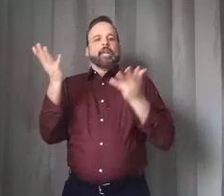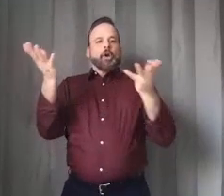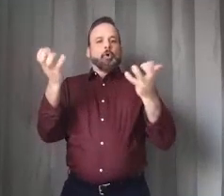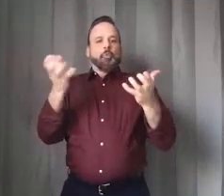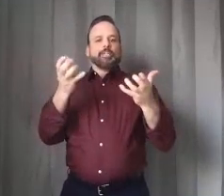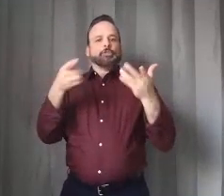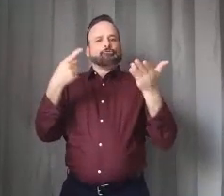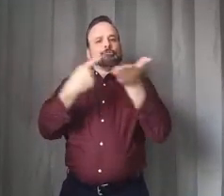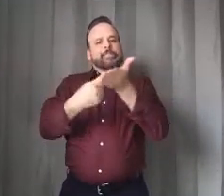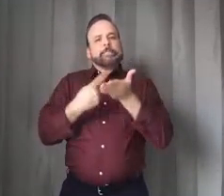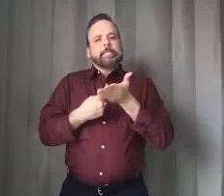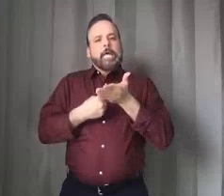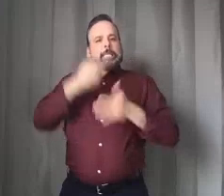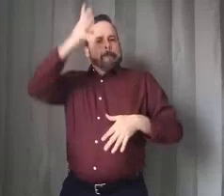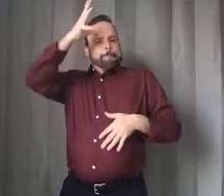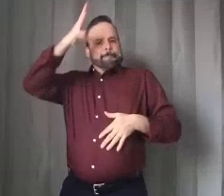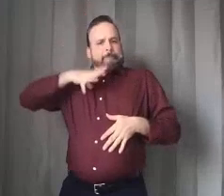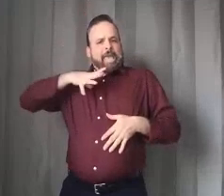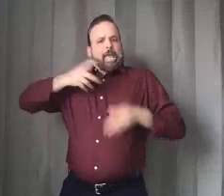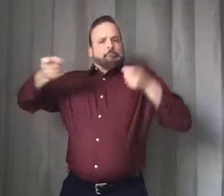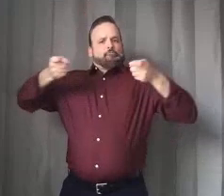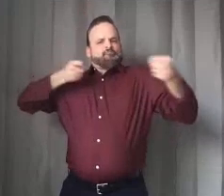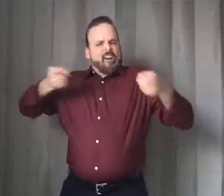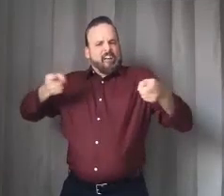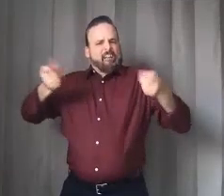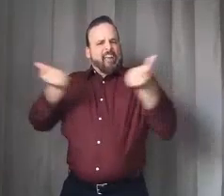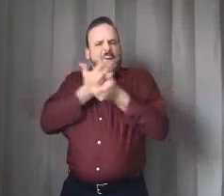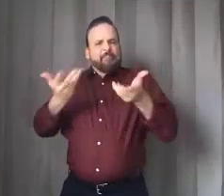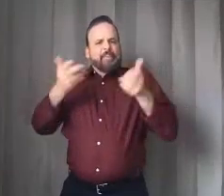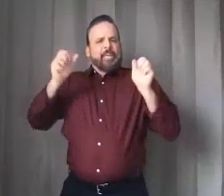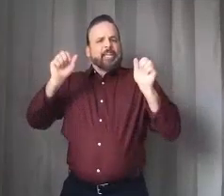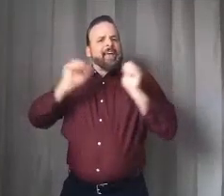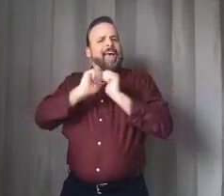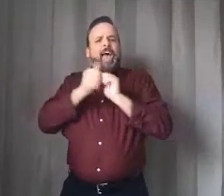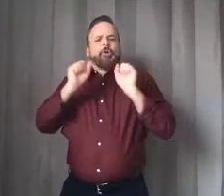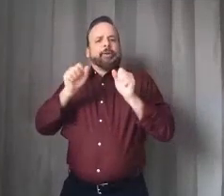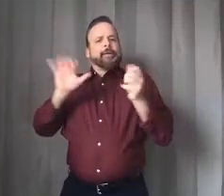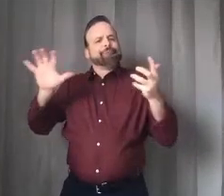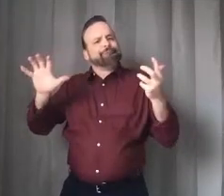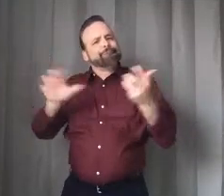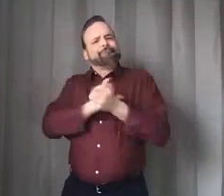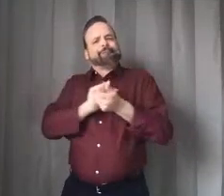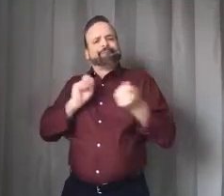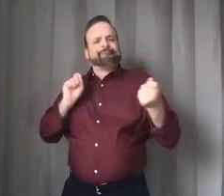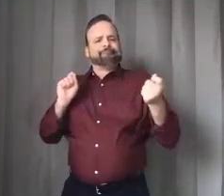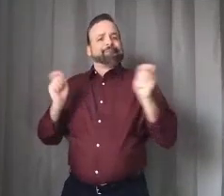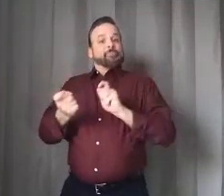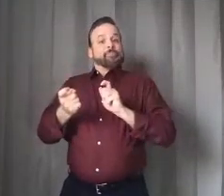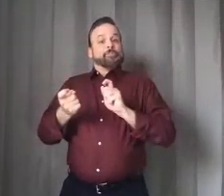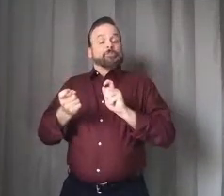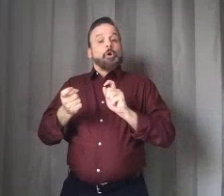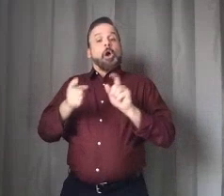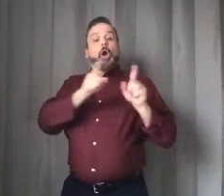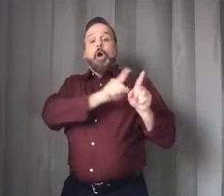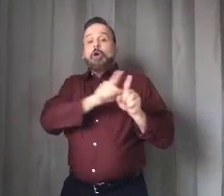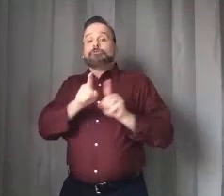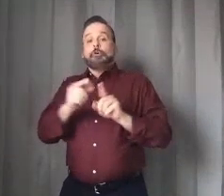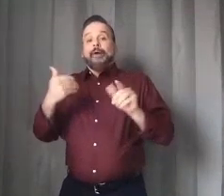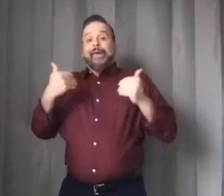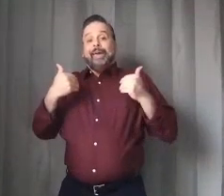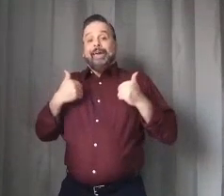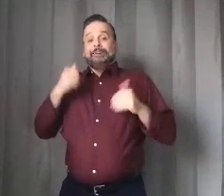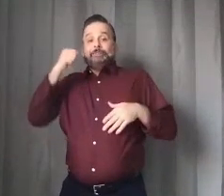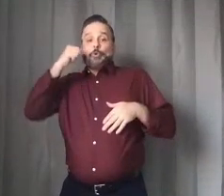patriarchy and how we can sort of like smash it and destroy it, but also have it where a girl is